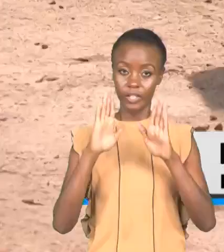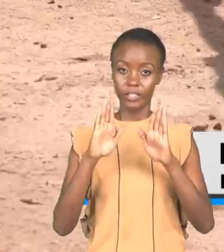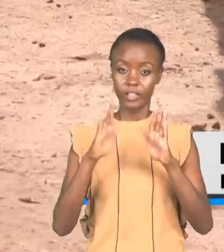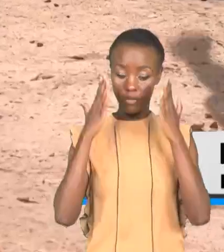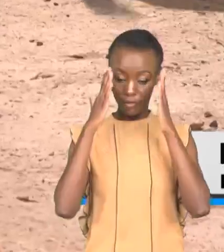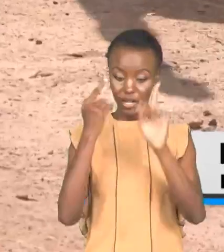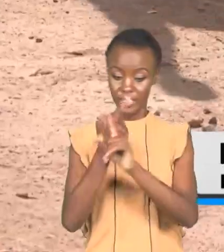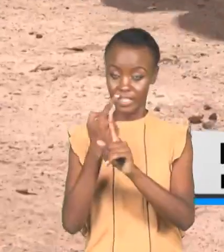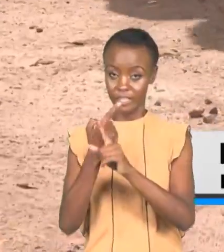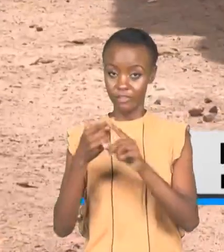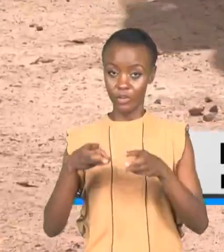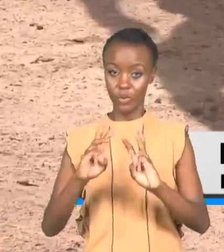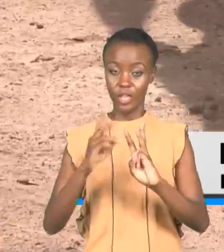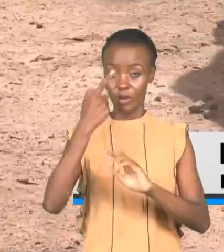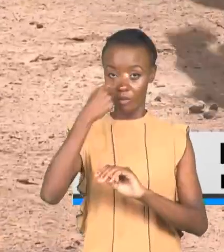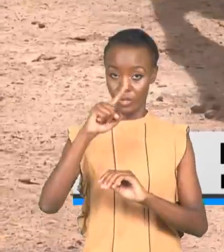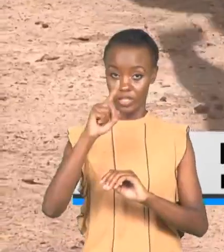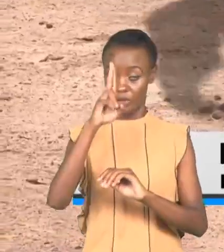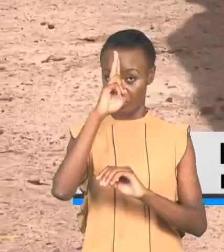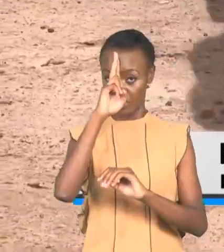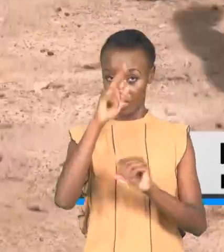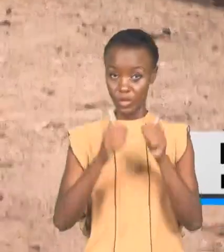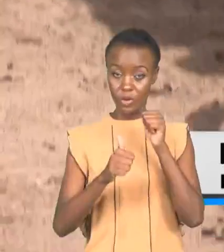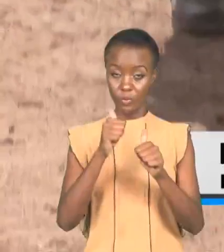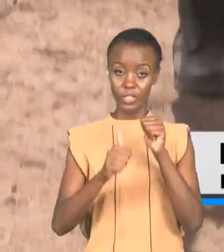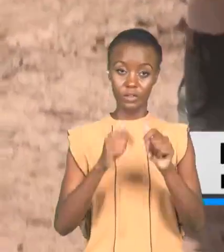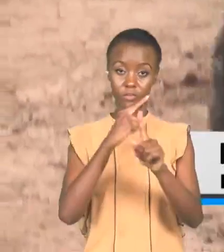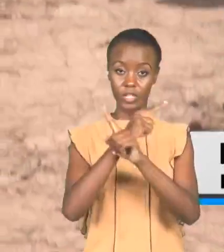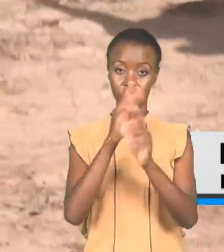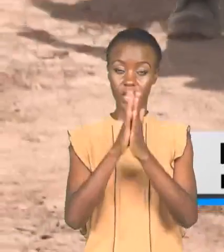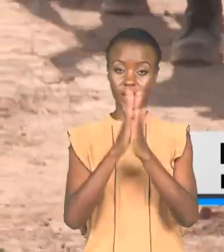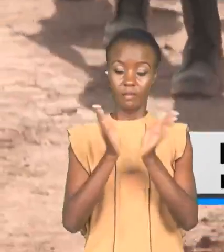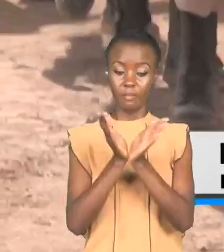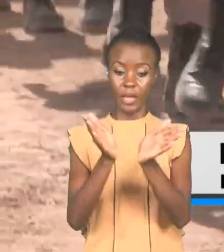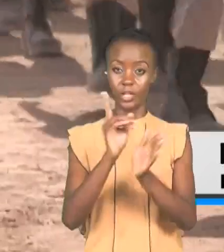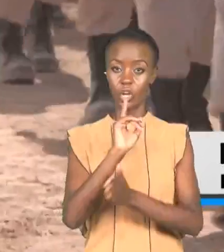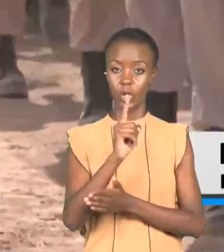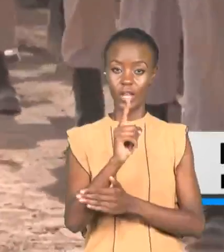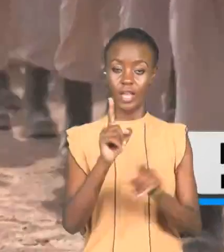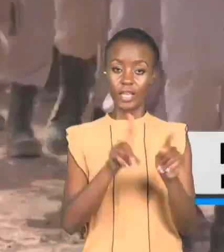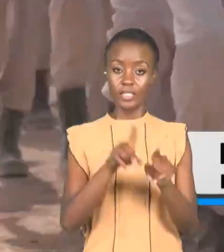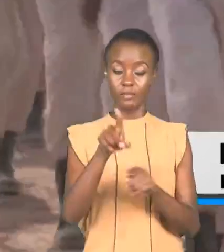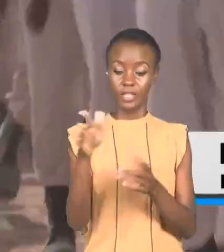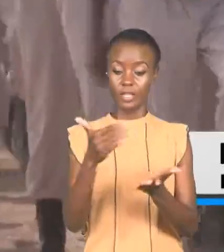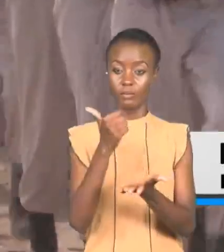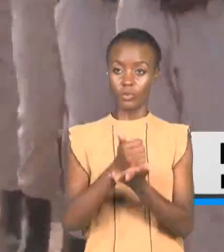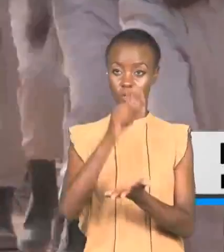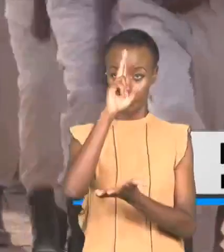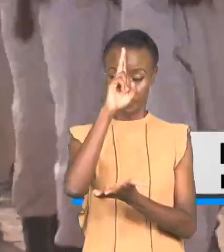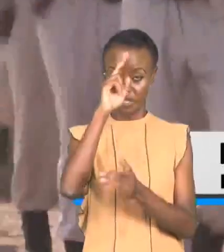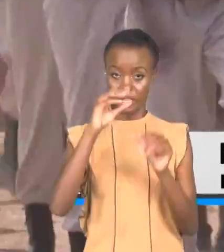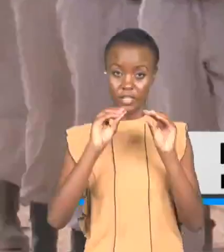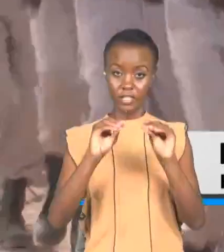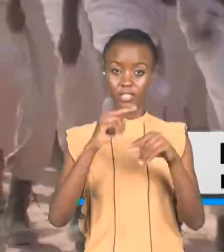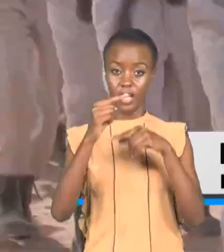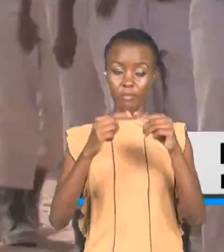different aspects of policing, including crime prevention and public order management. The police recruits were also taught